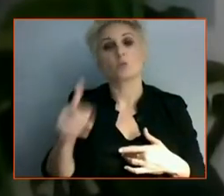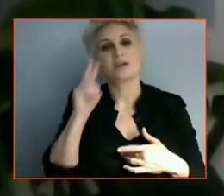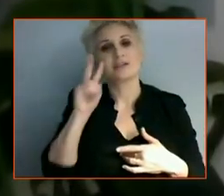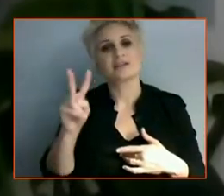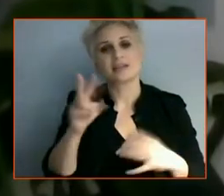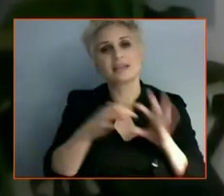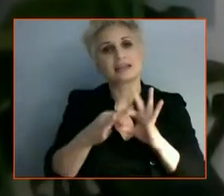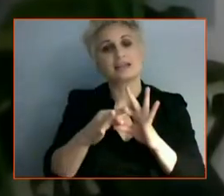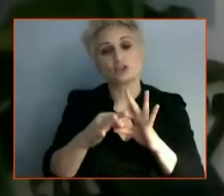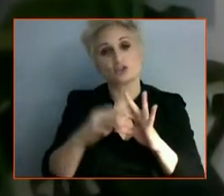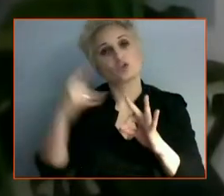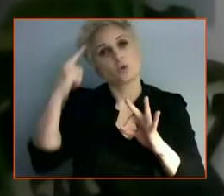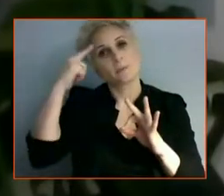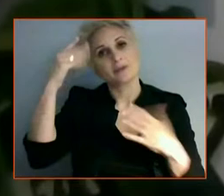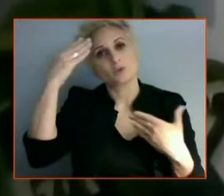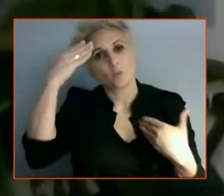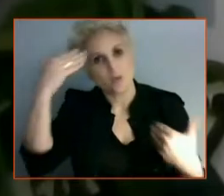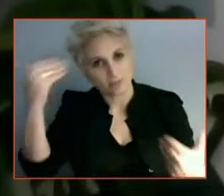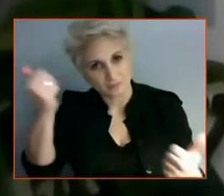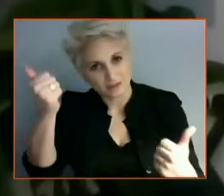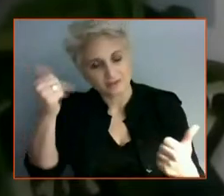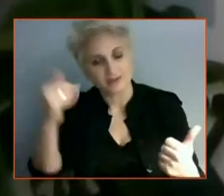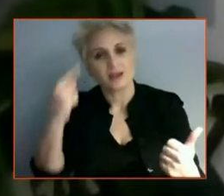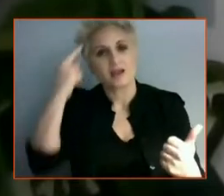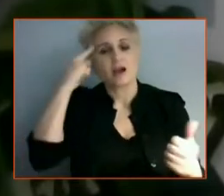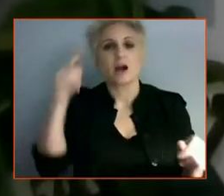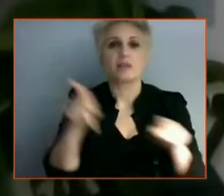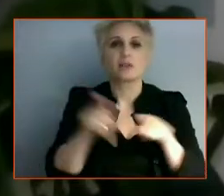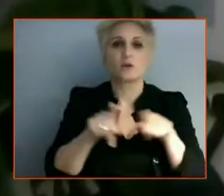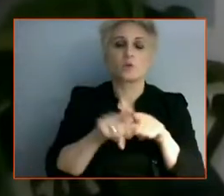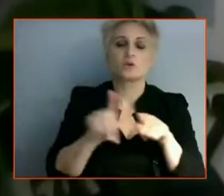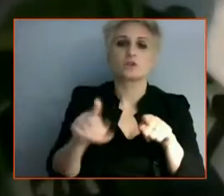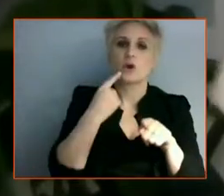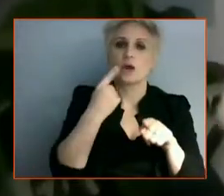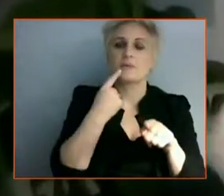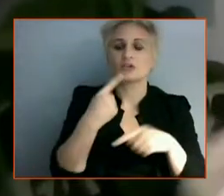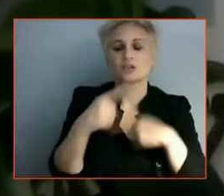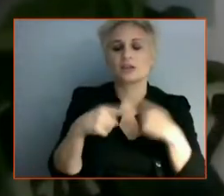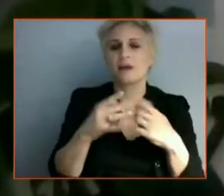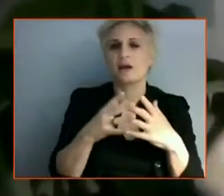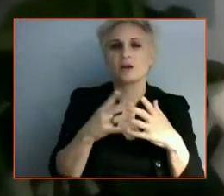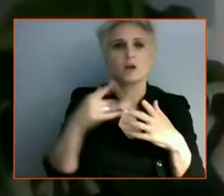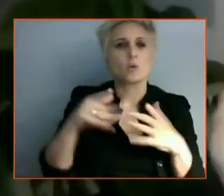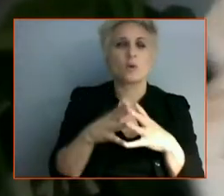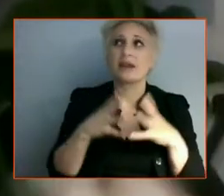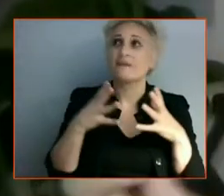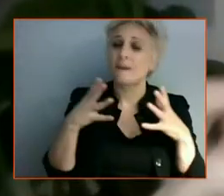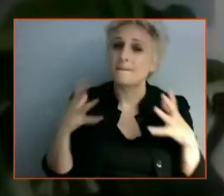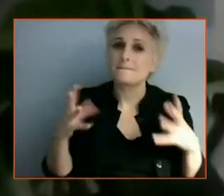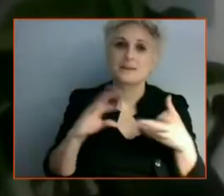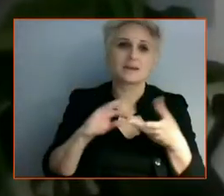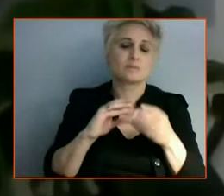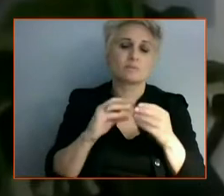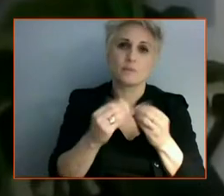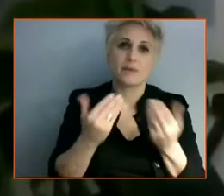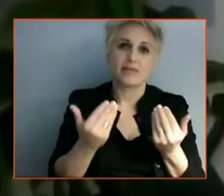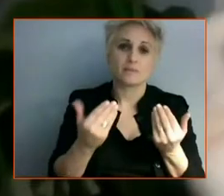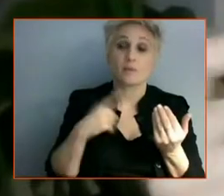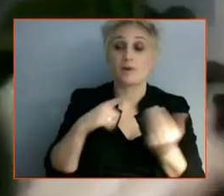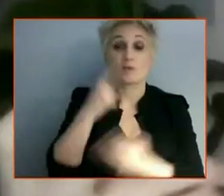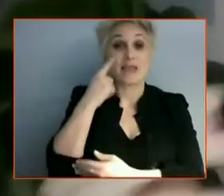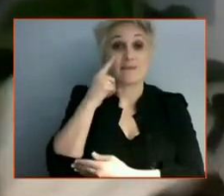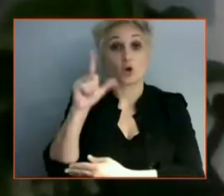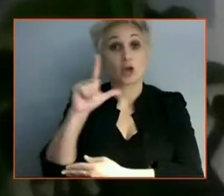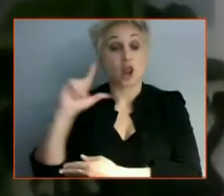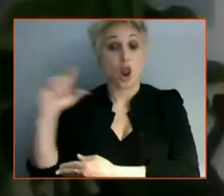I touched earlier on the fact that we have a big problem with regard to the kind of inextricable link at present between lotteries funding